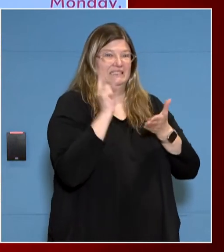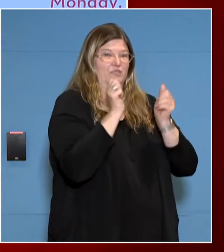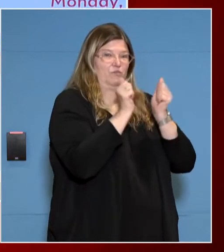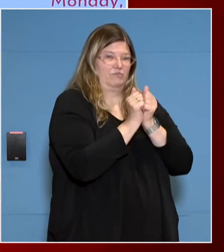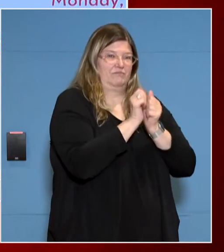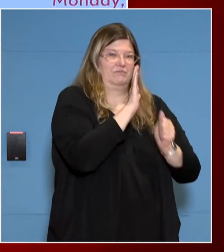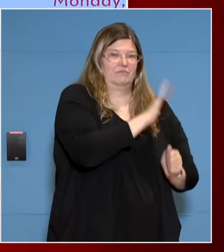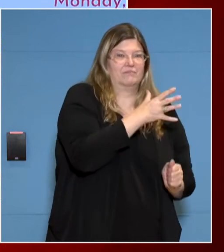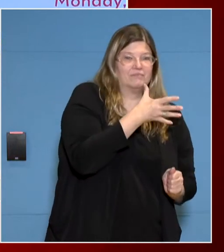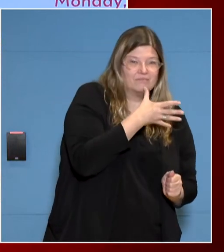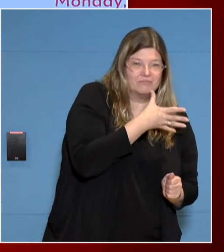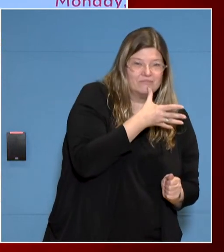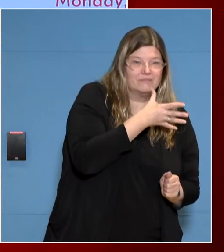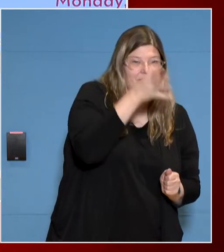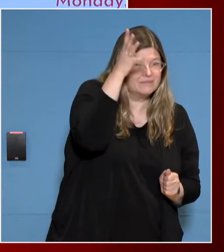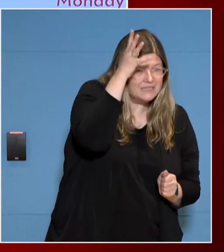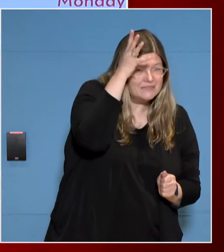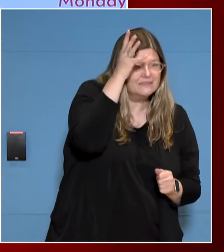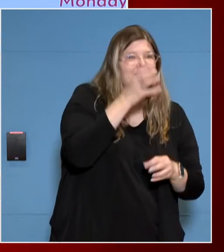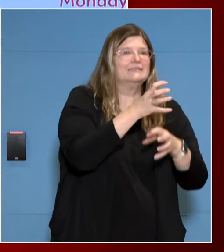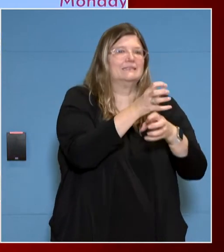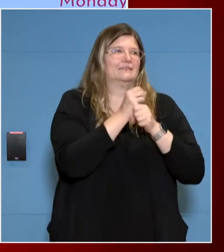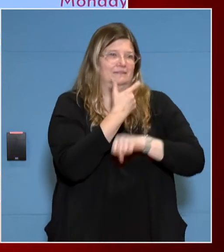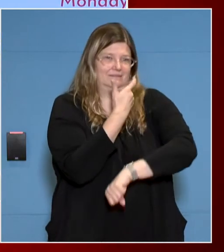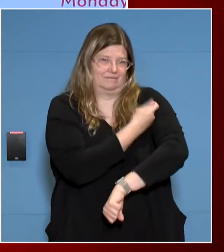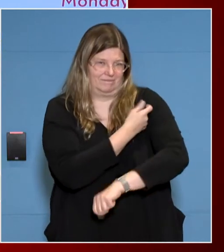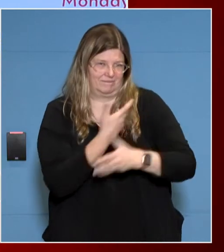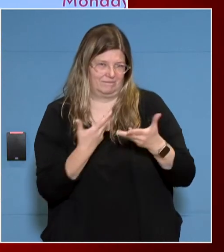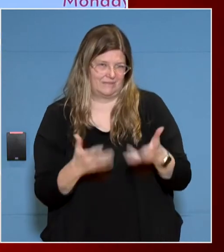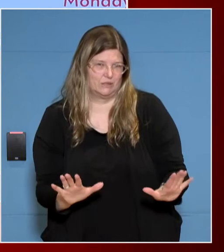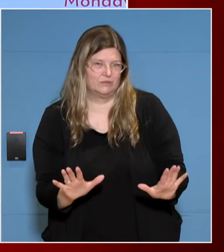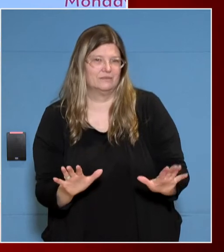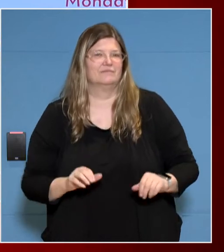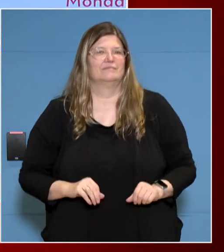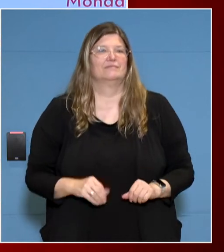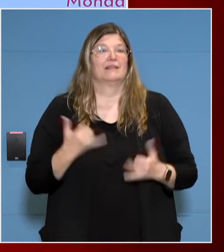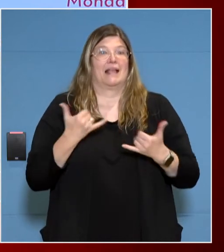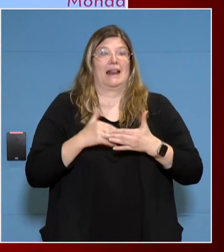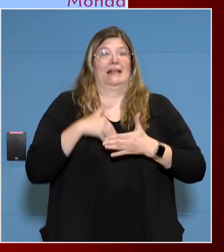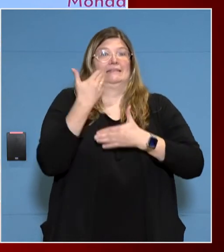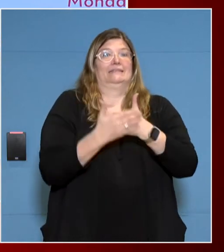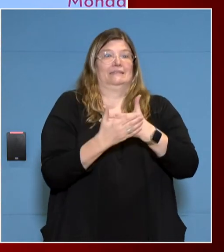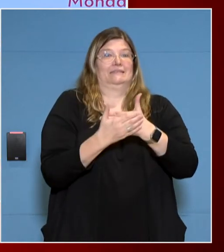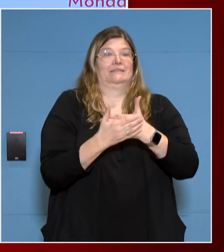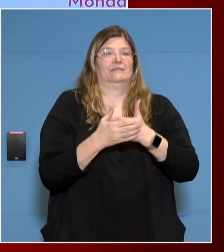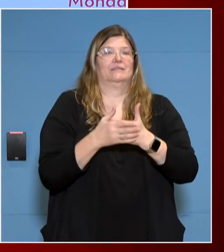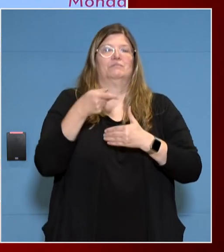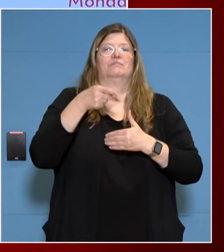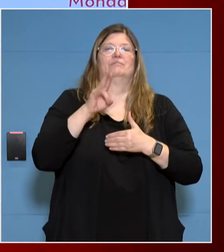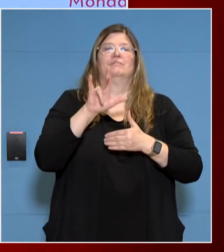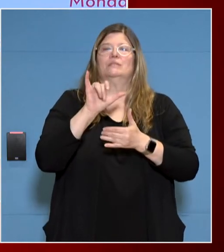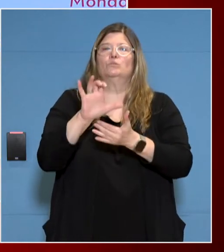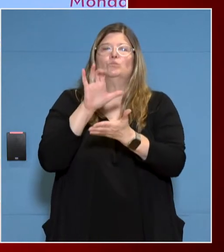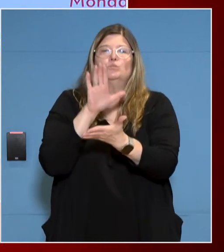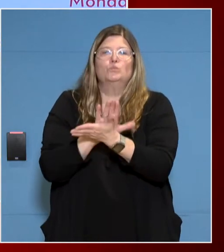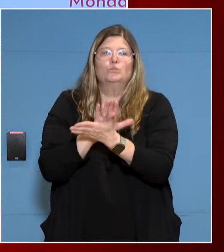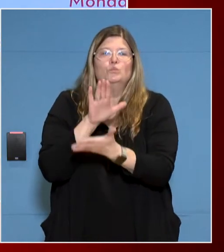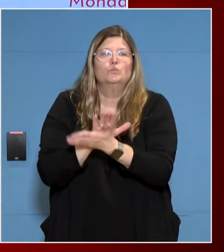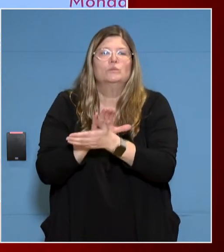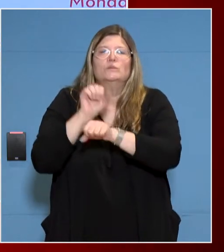begin public school teachers through a partnership with Children's Hospital. At sites across DC,